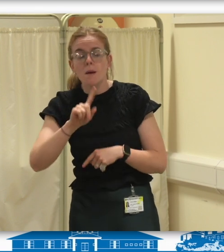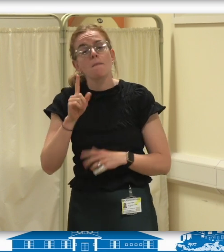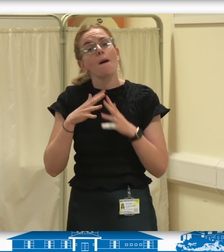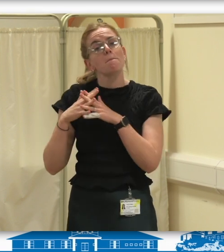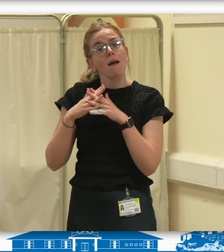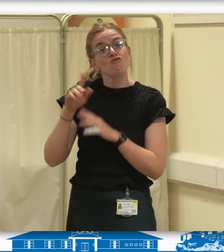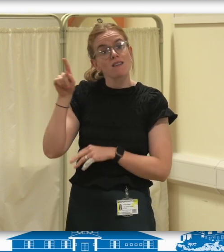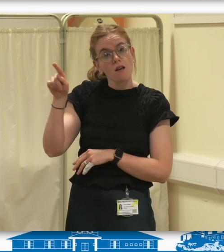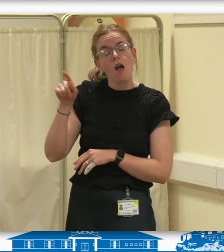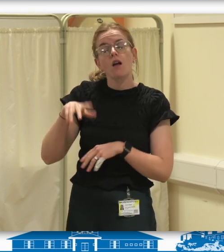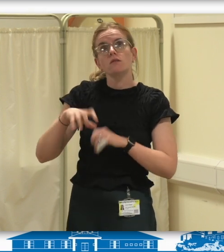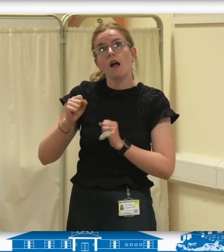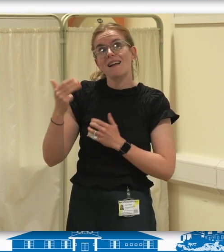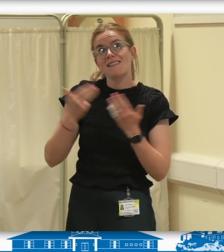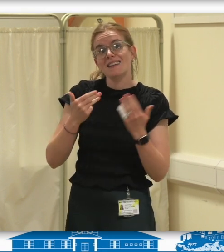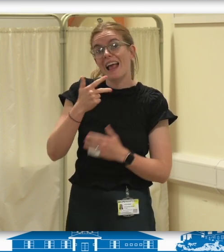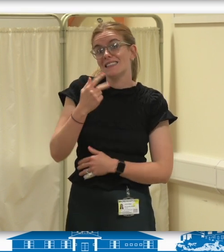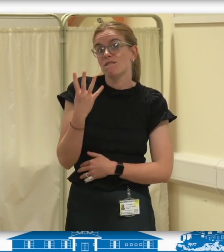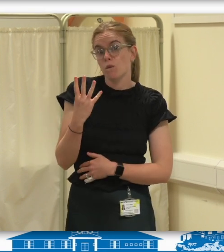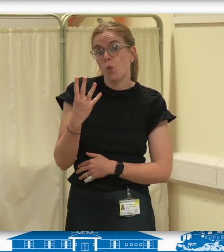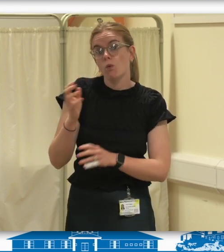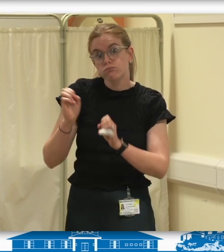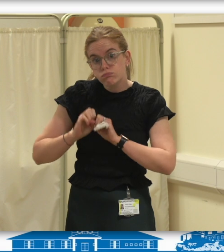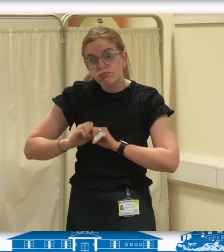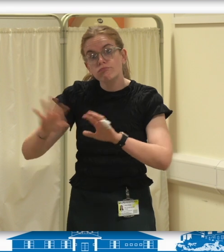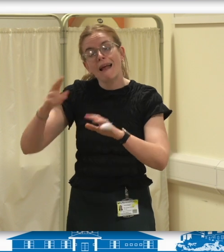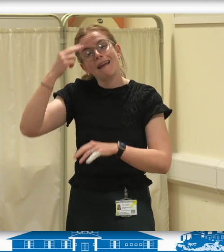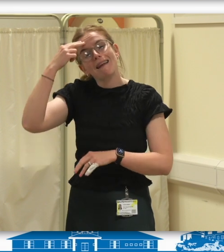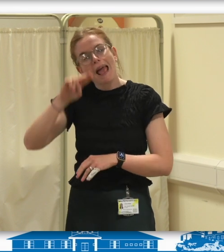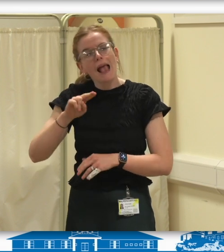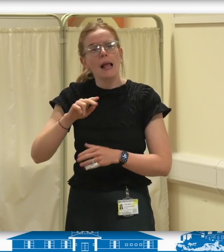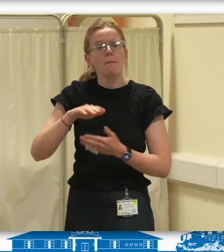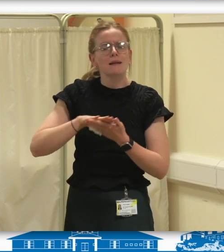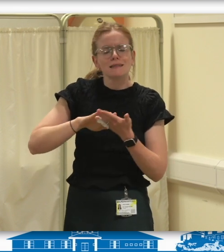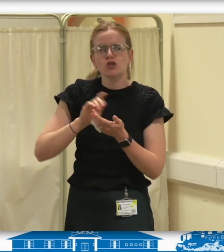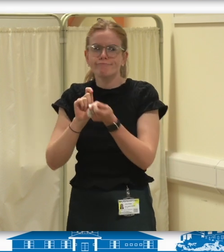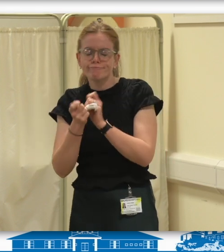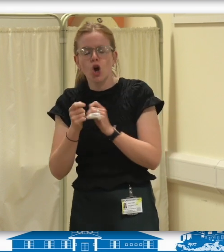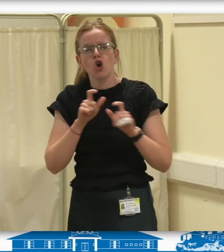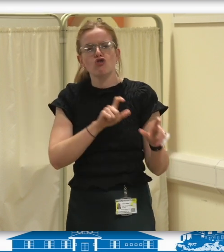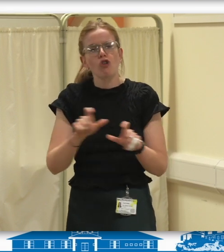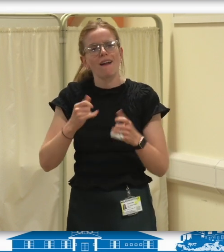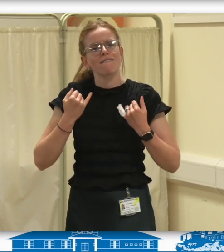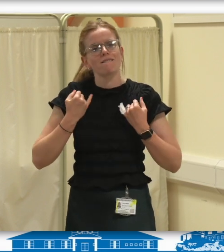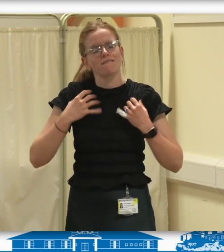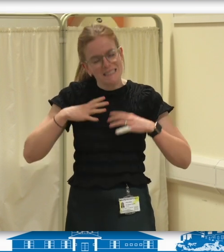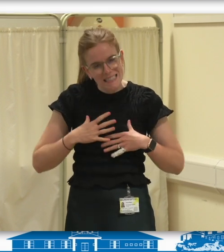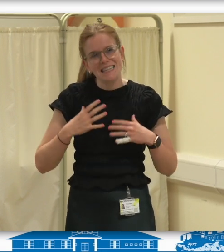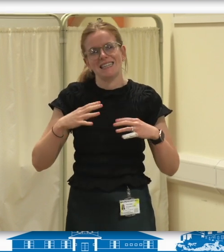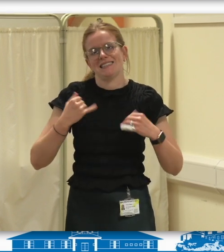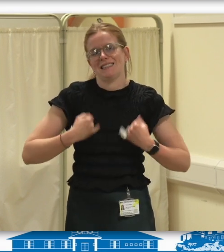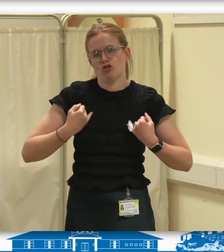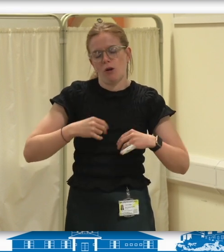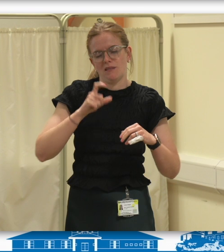after an outbreak in 1984, the name and the condition got redefined as chronic fatigue syndrome. And